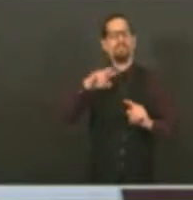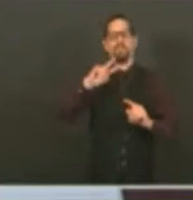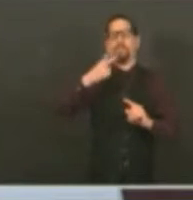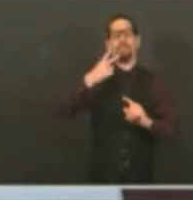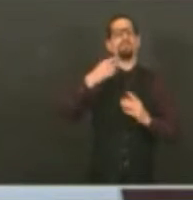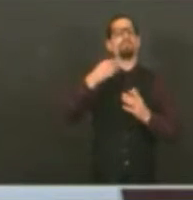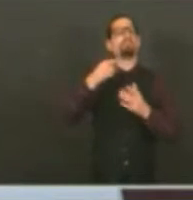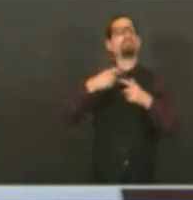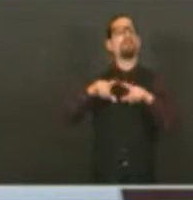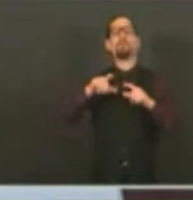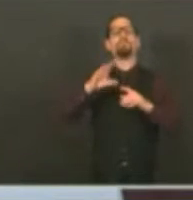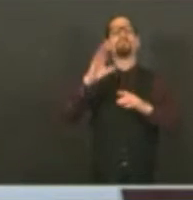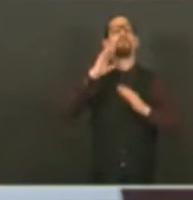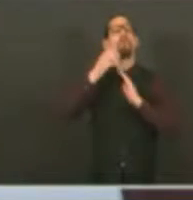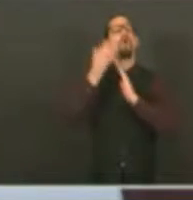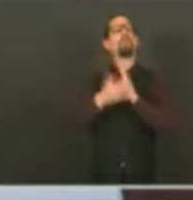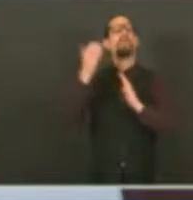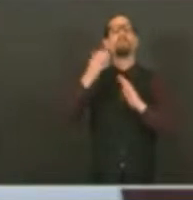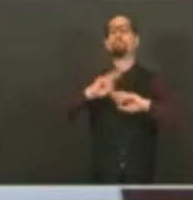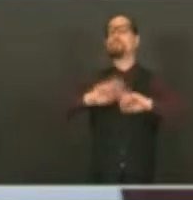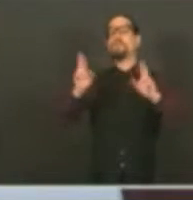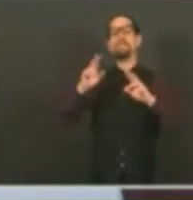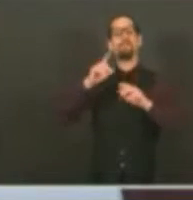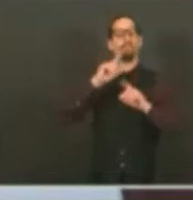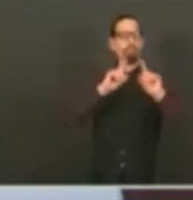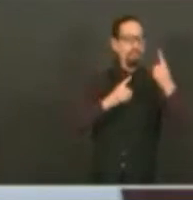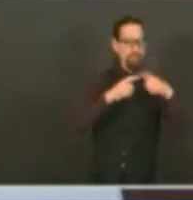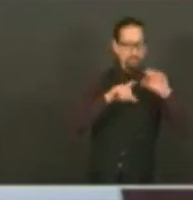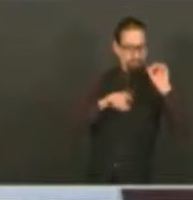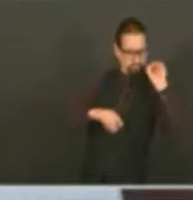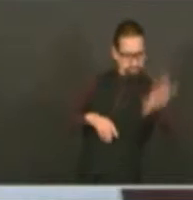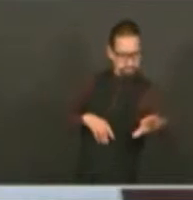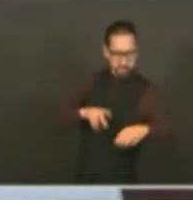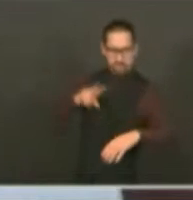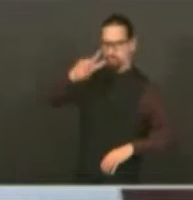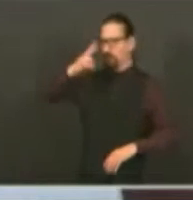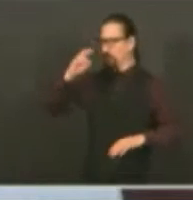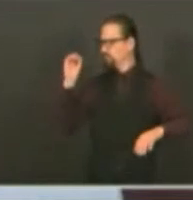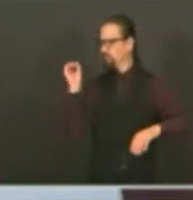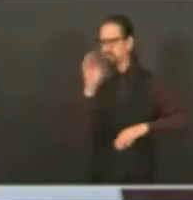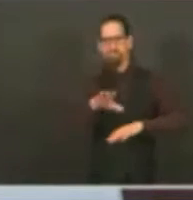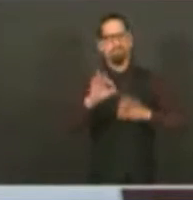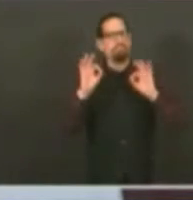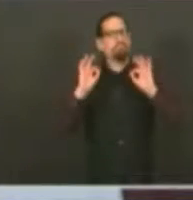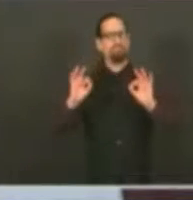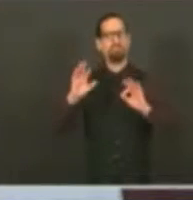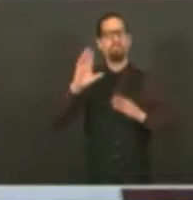you by December 28th. So let me see if I can make this clear.